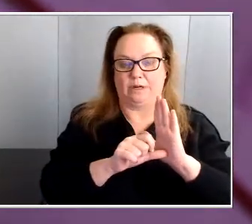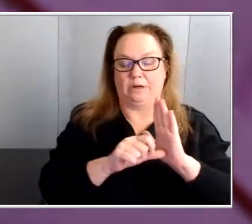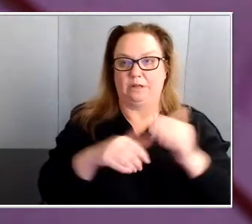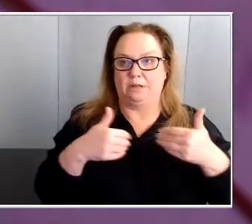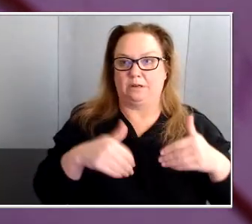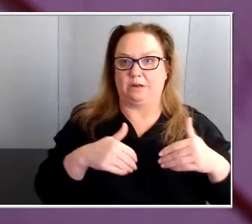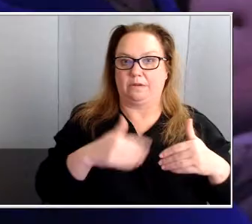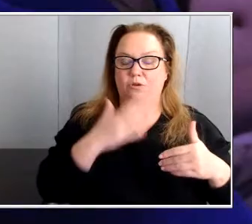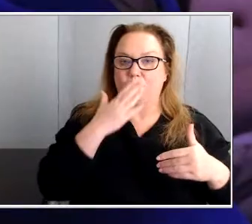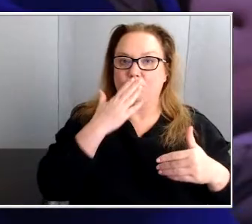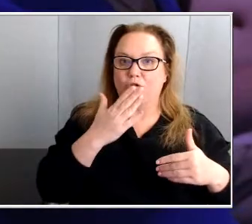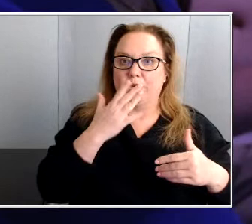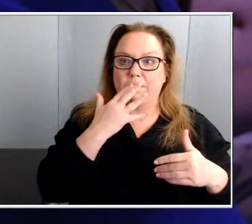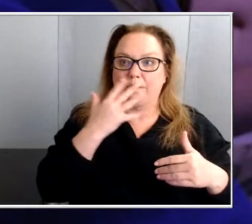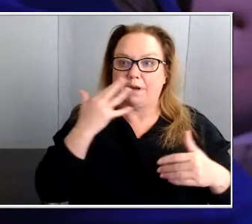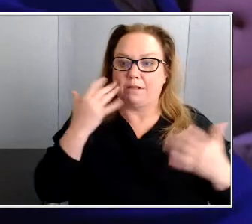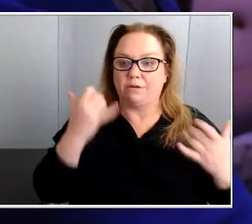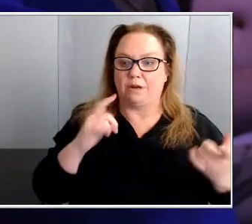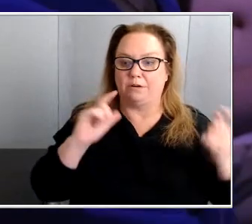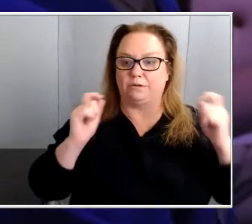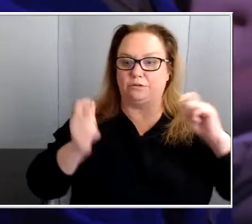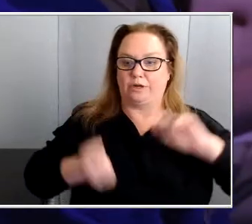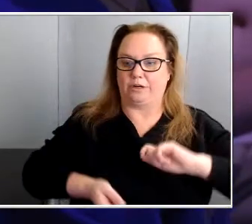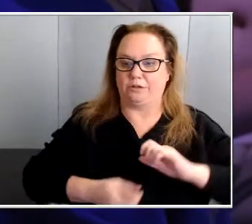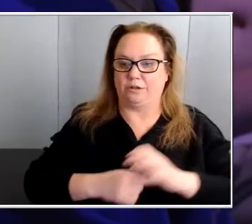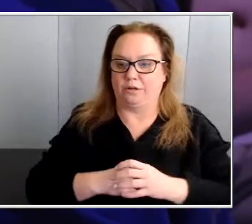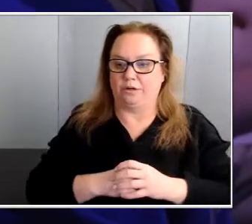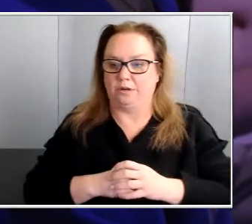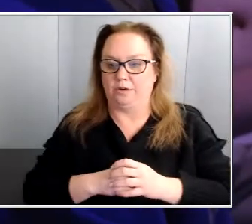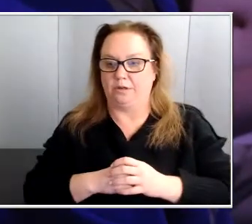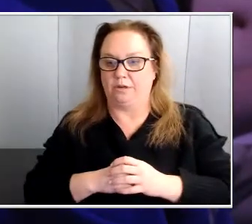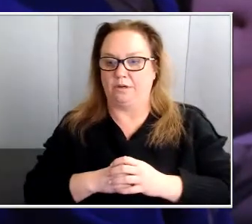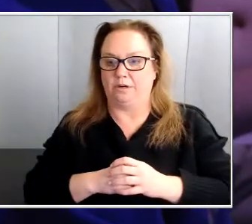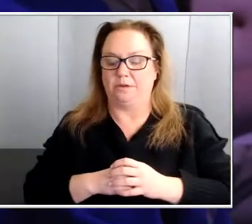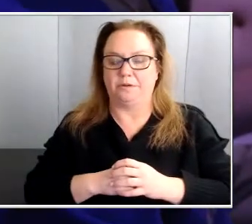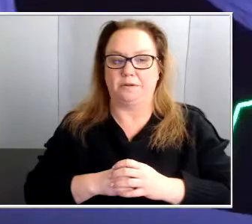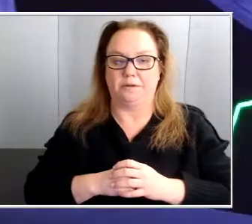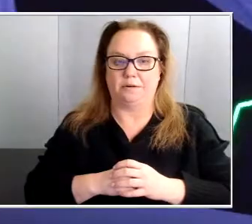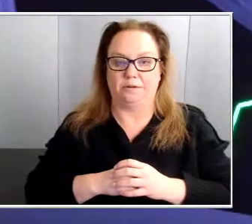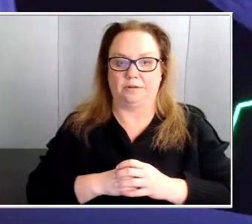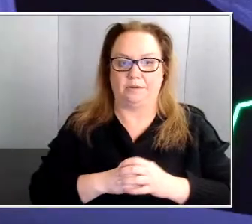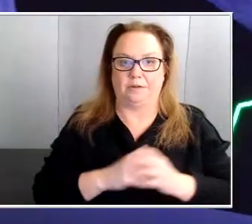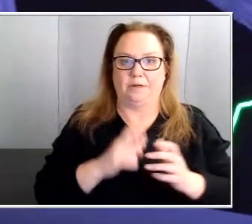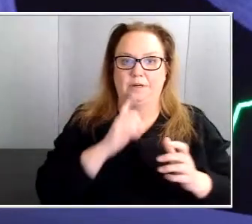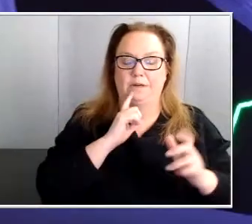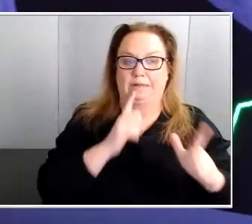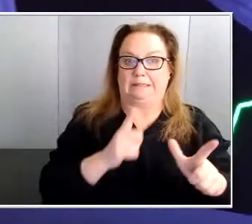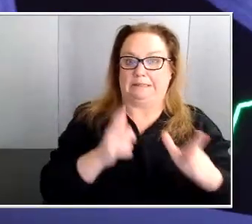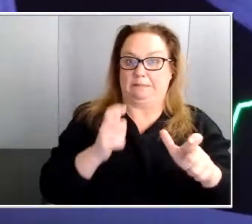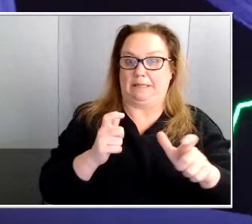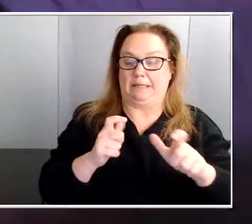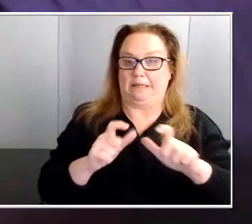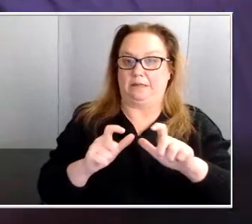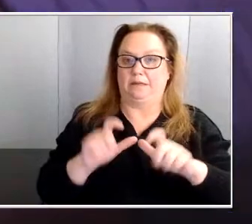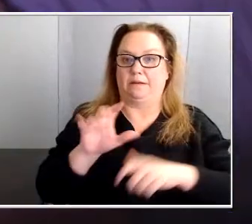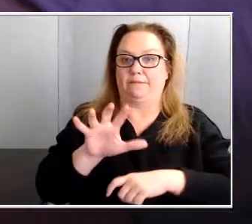good color now. You have a HeartMate 3, right? Yep. And what speed is that running at? At